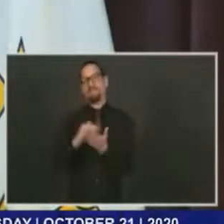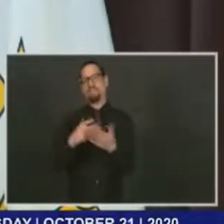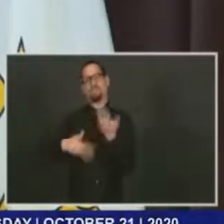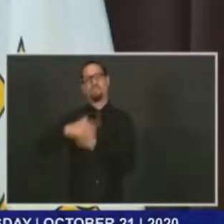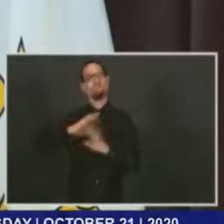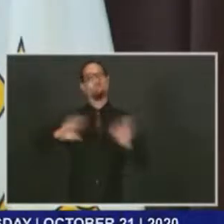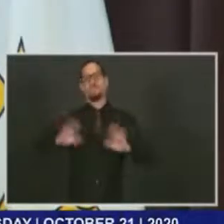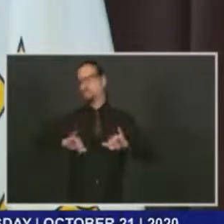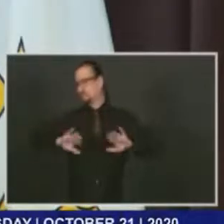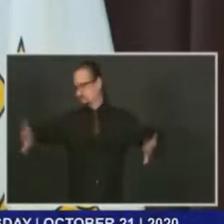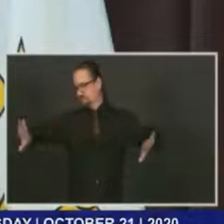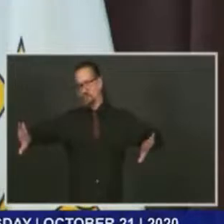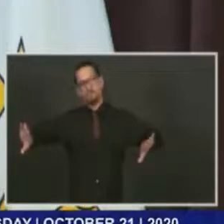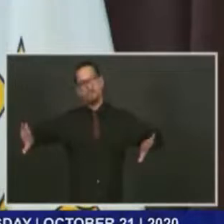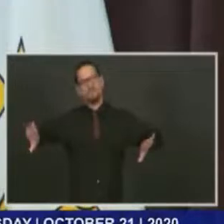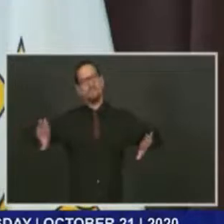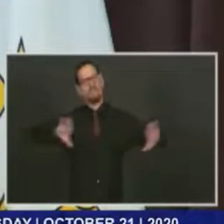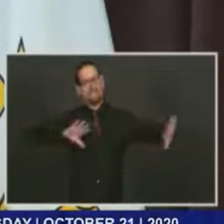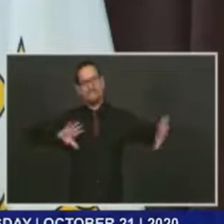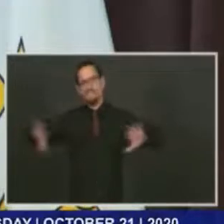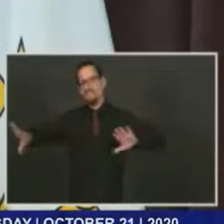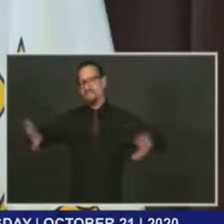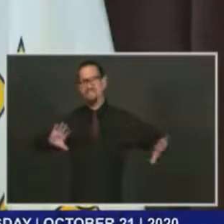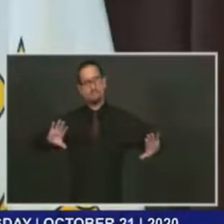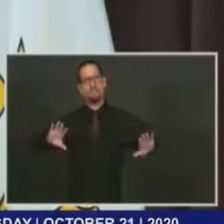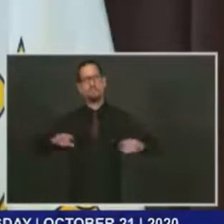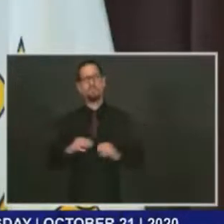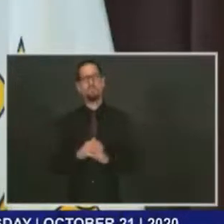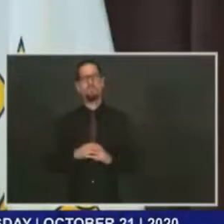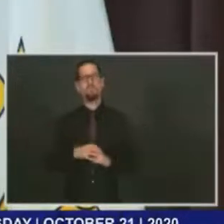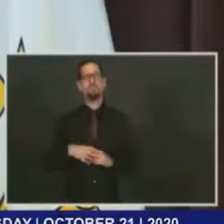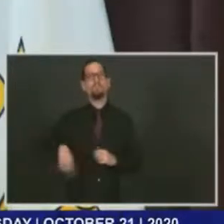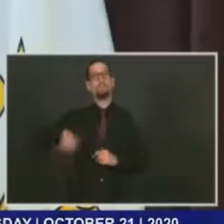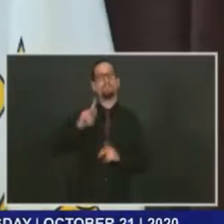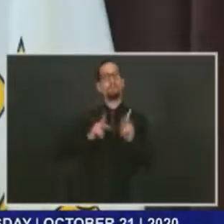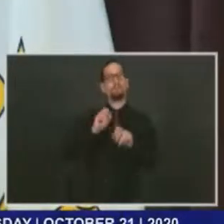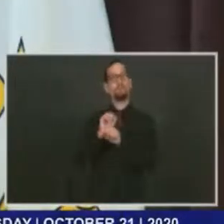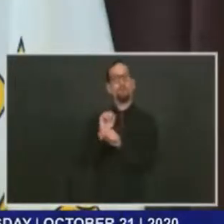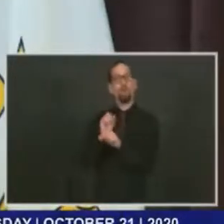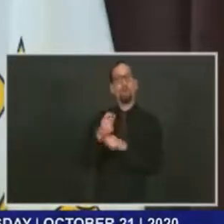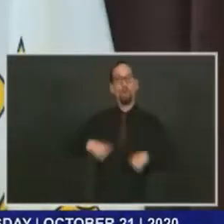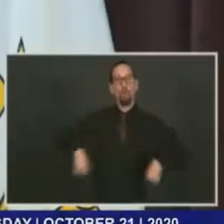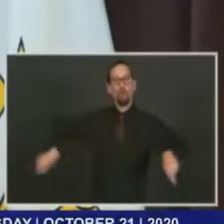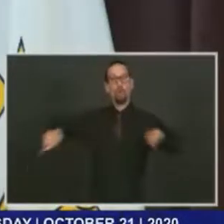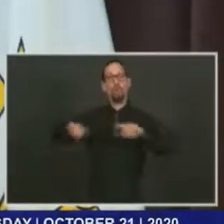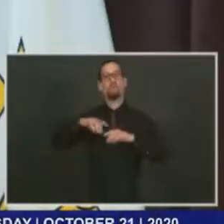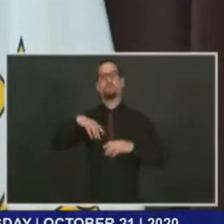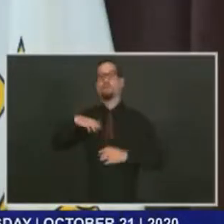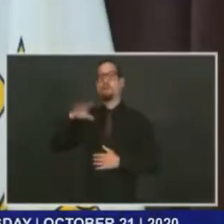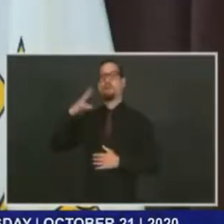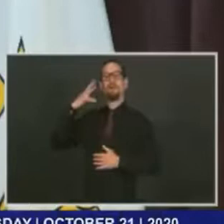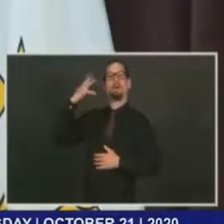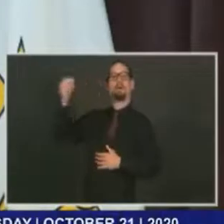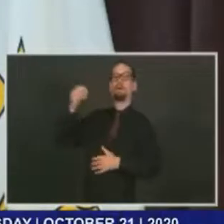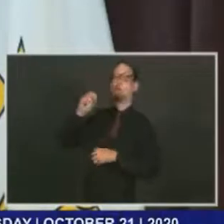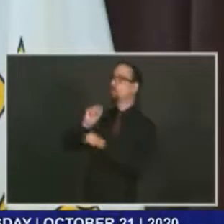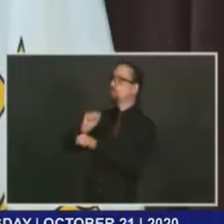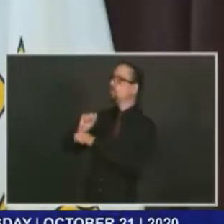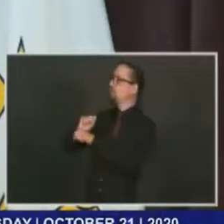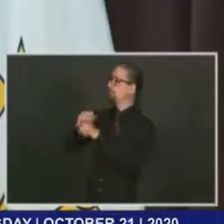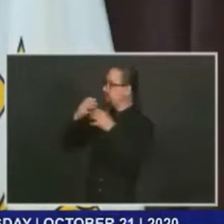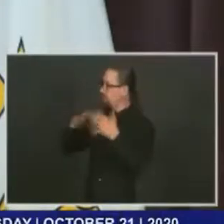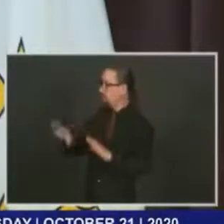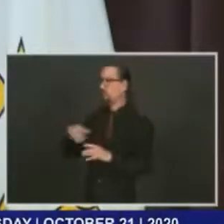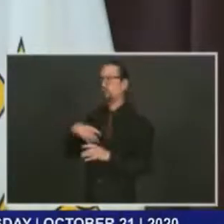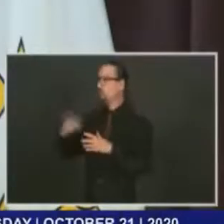the virus. So when workers are going out to dinner together and exposing each other and then going to